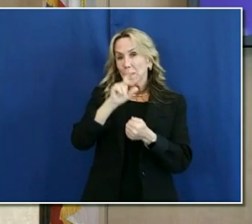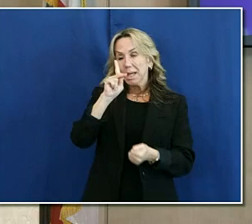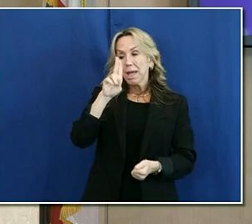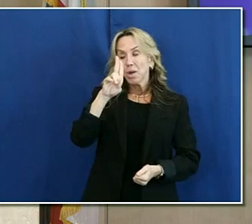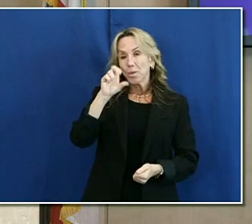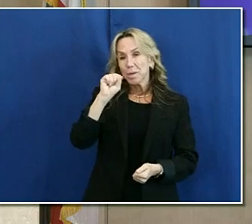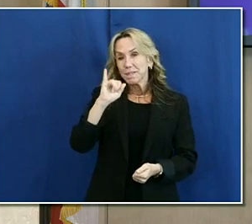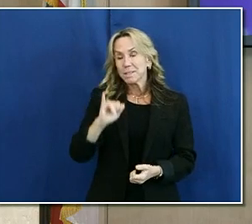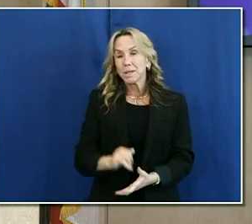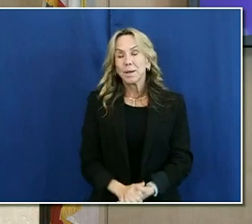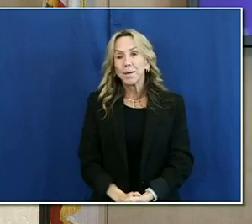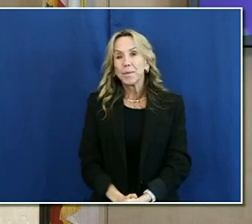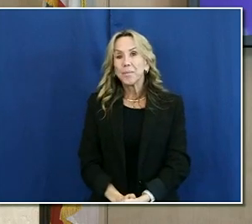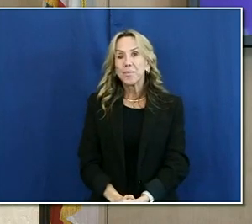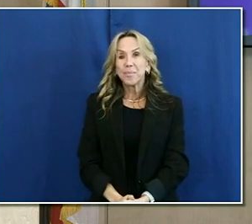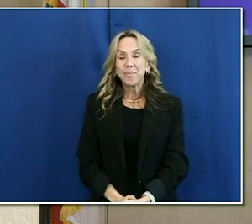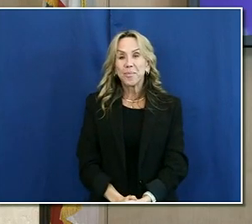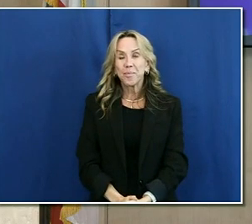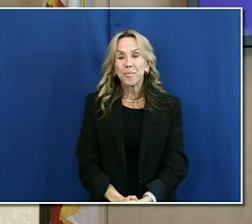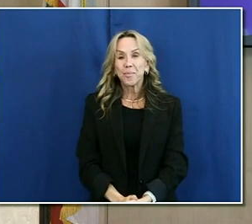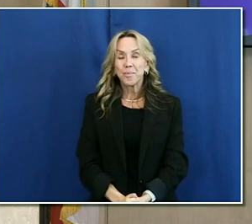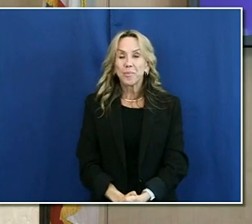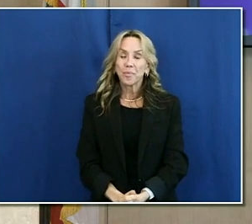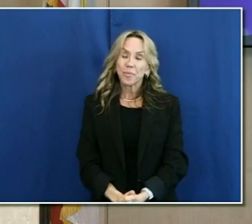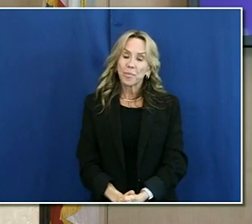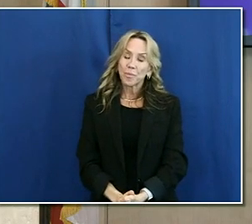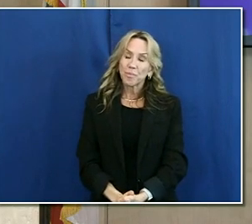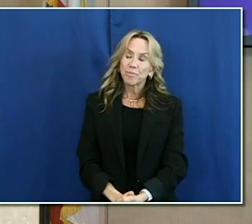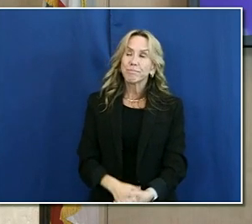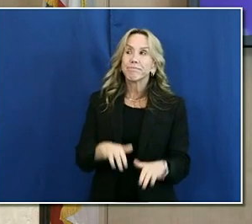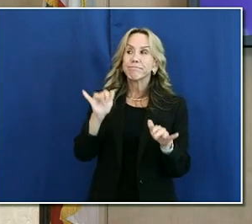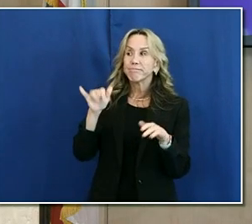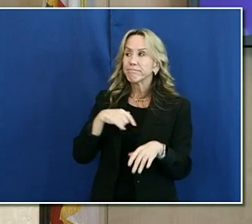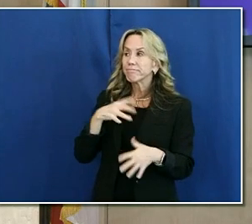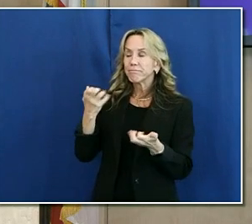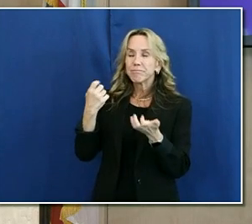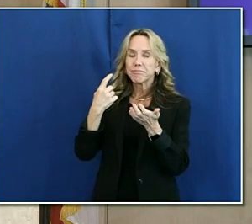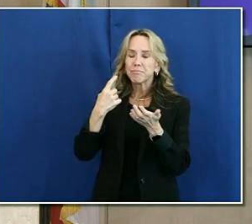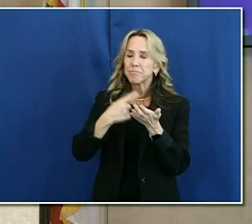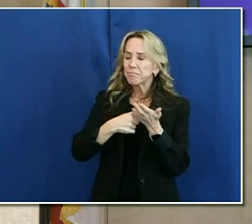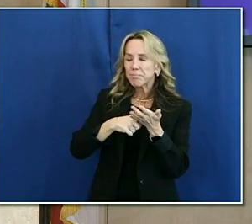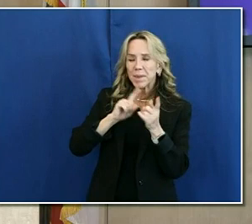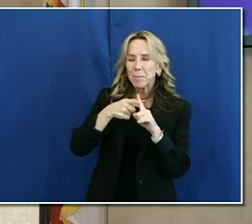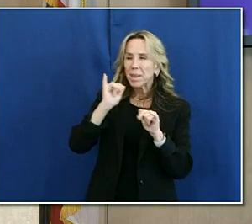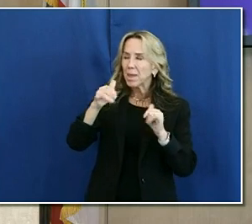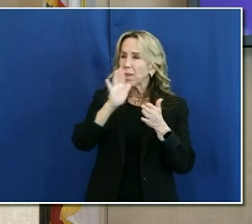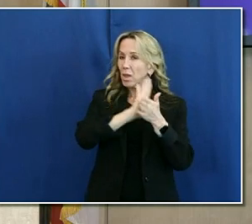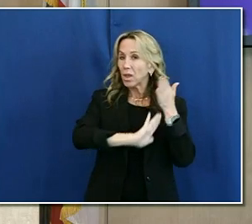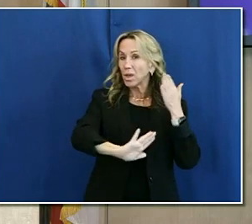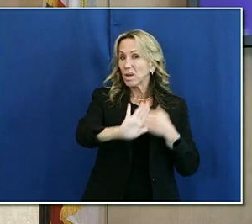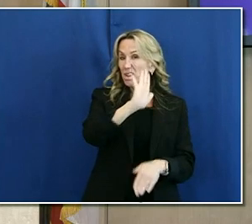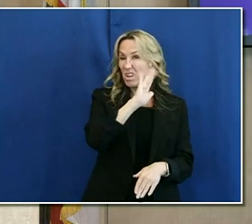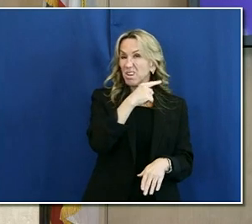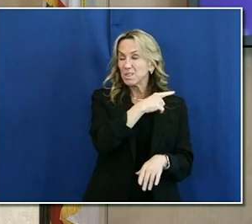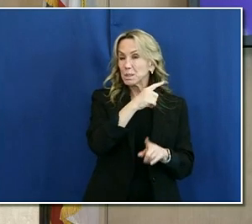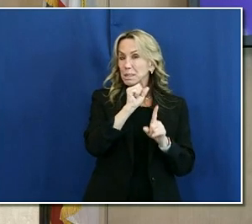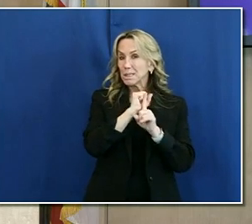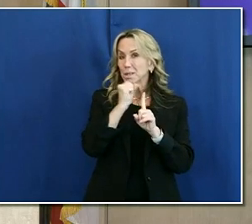Yeah, I have a question about the college campus situation. Dr. Fauci said that he would